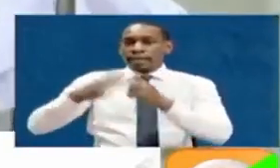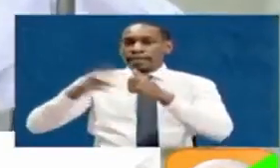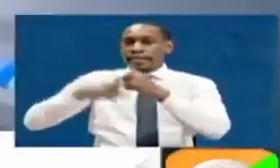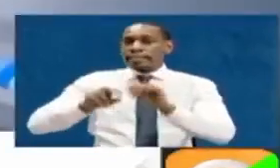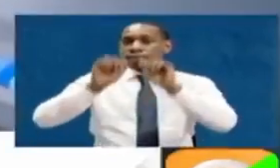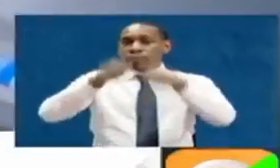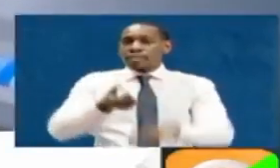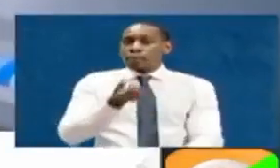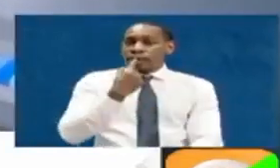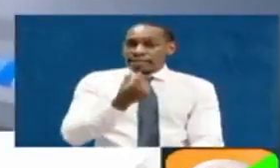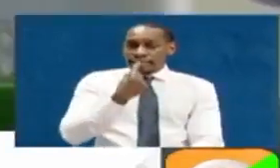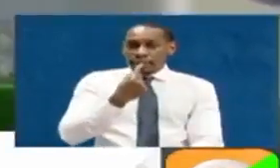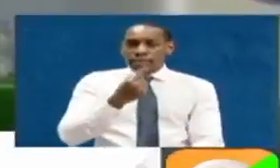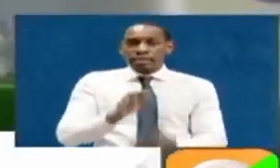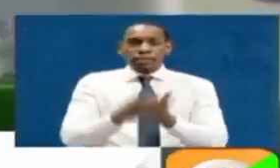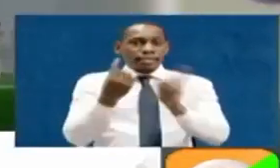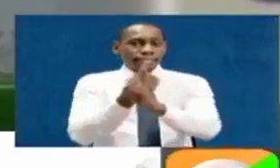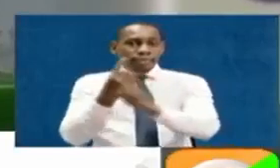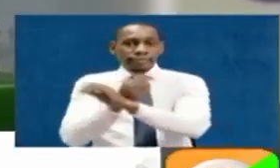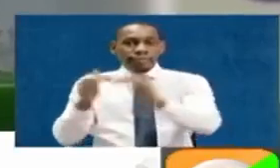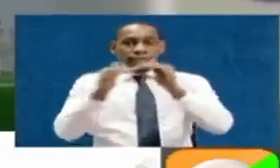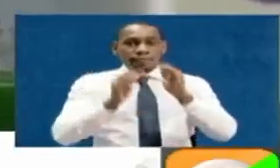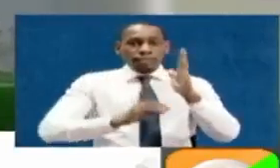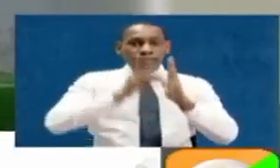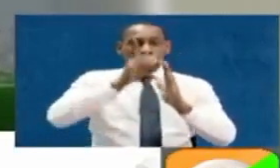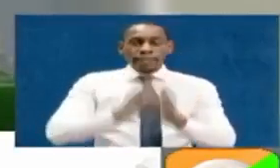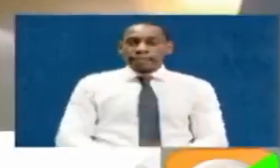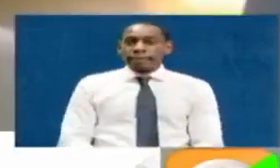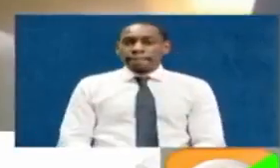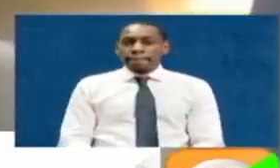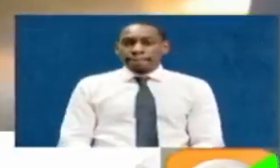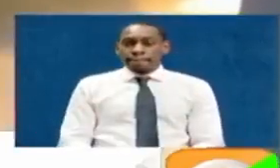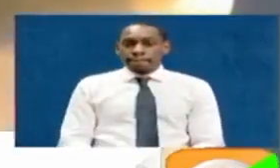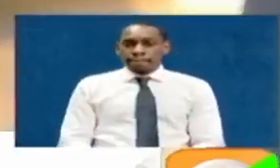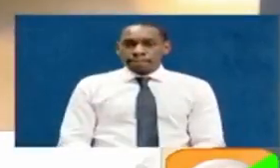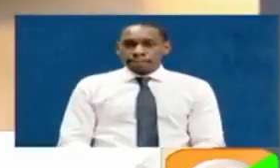197 potential vaccines at different stages of development.